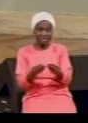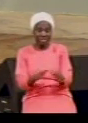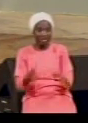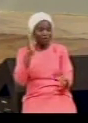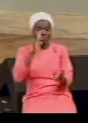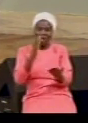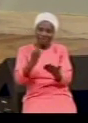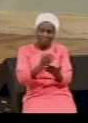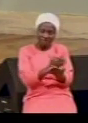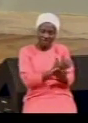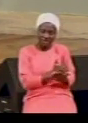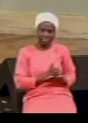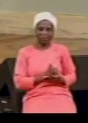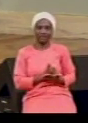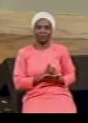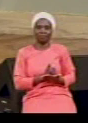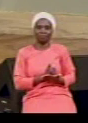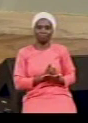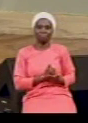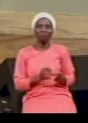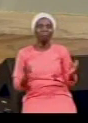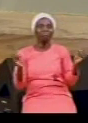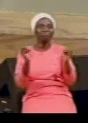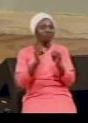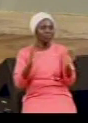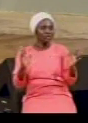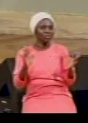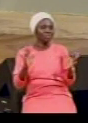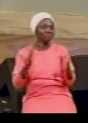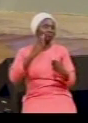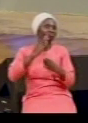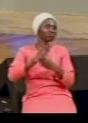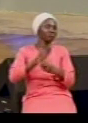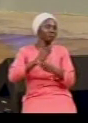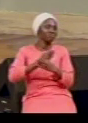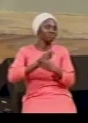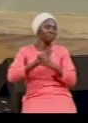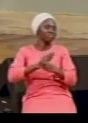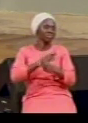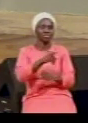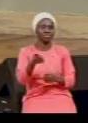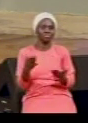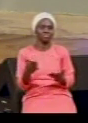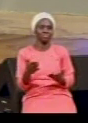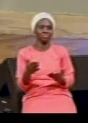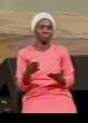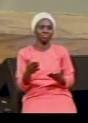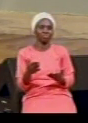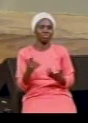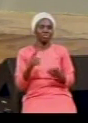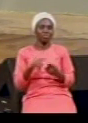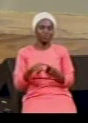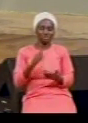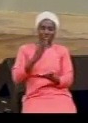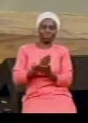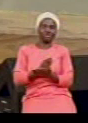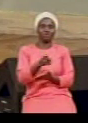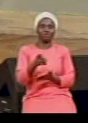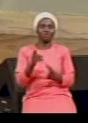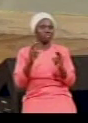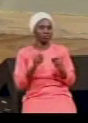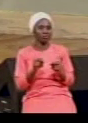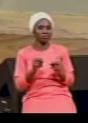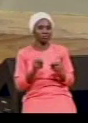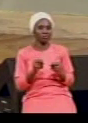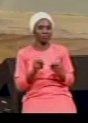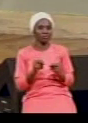harvested. Nothing stands before you to hinder you or to disturb you.